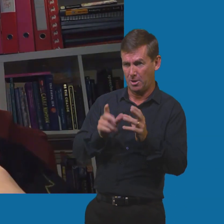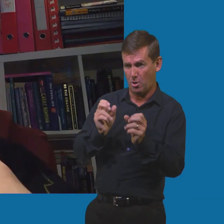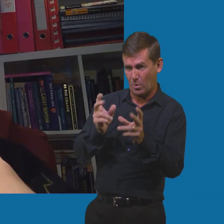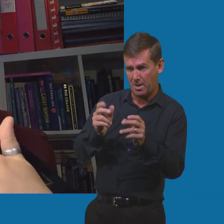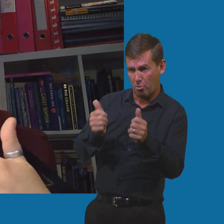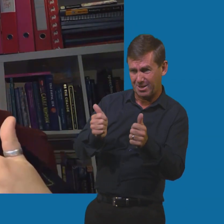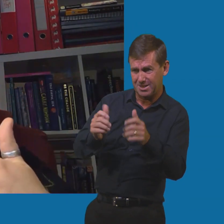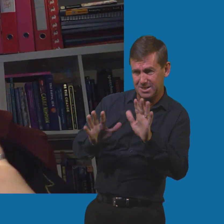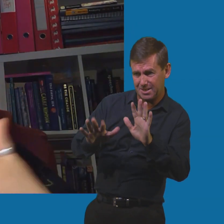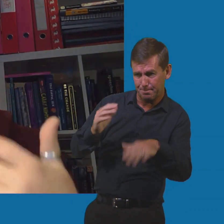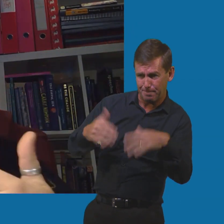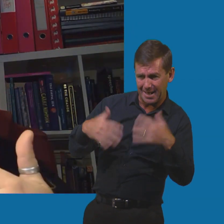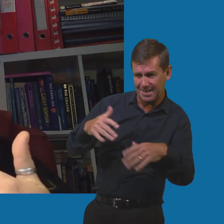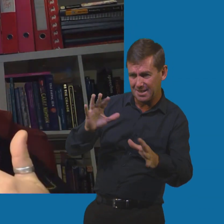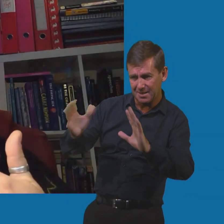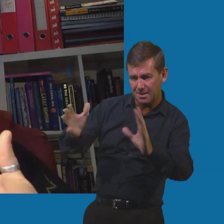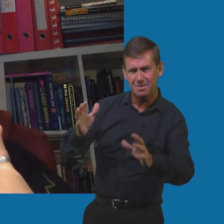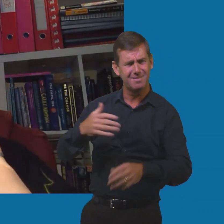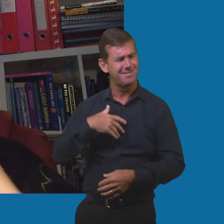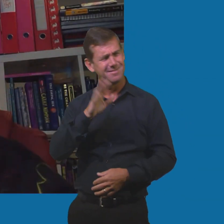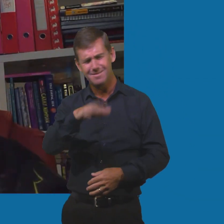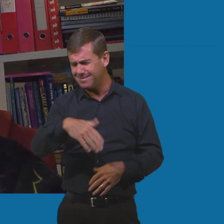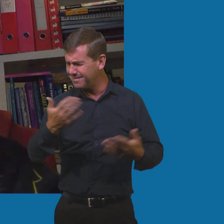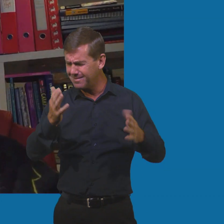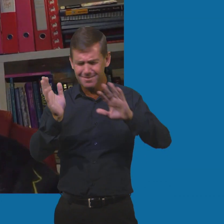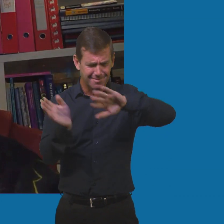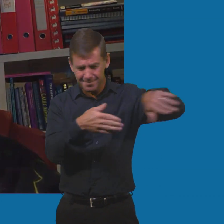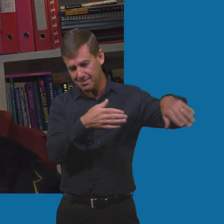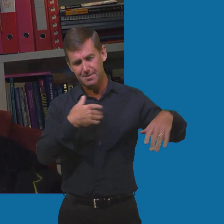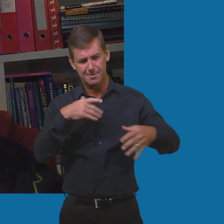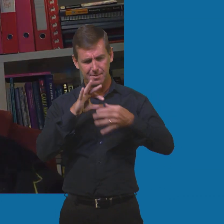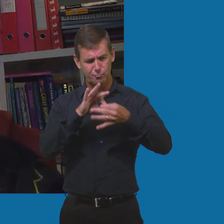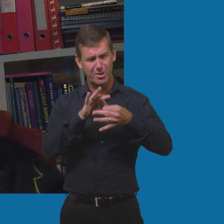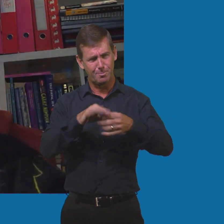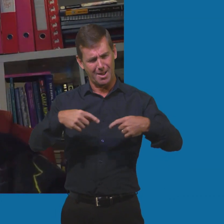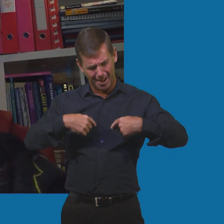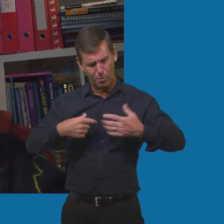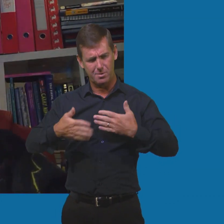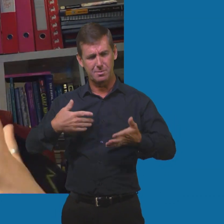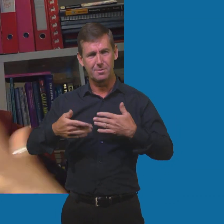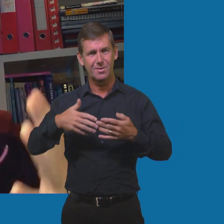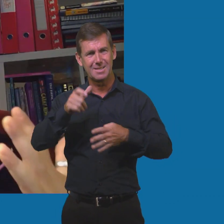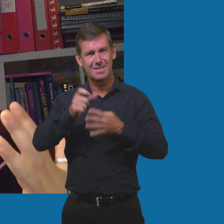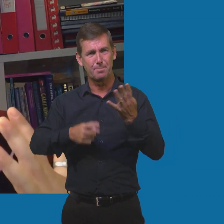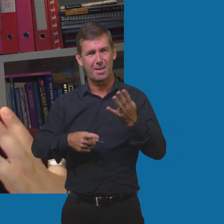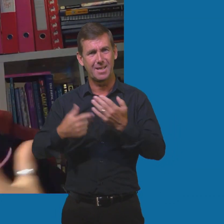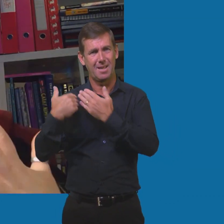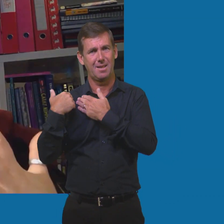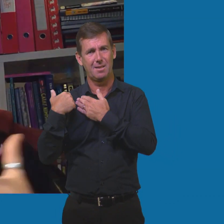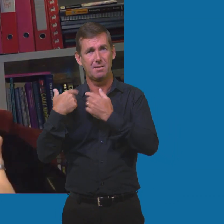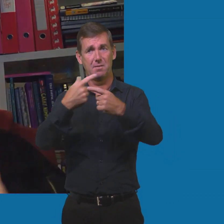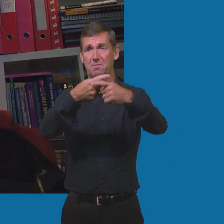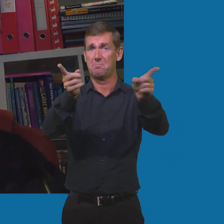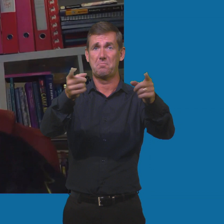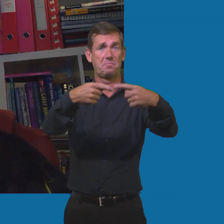want them to be able to approach this as they would any other relationship. And the disability side of things is on me. That might not be the way everyone